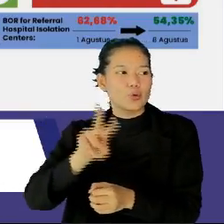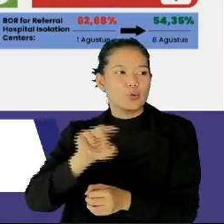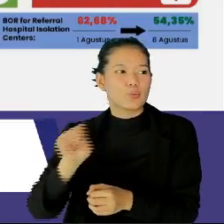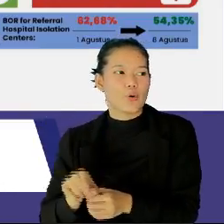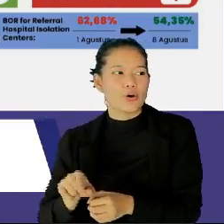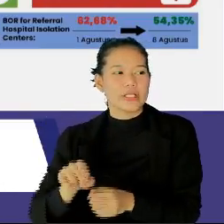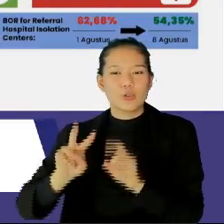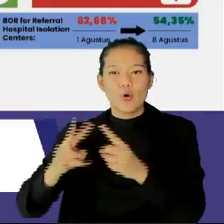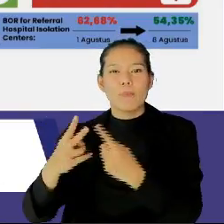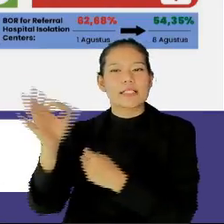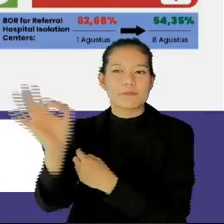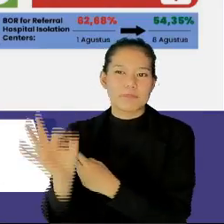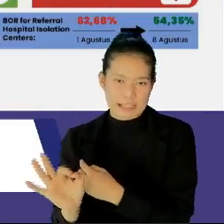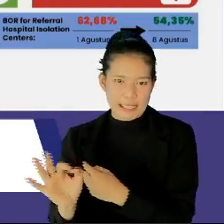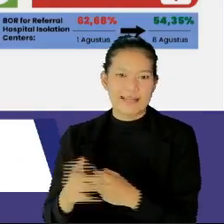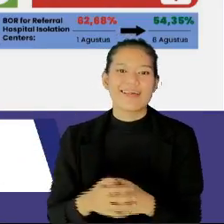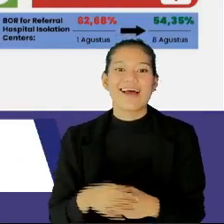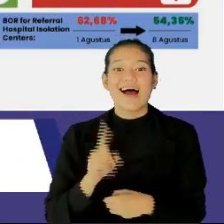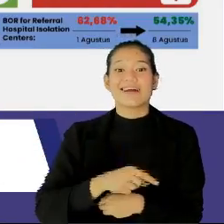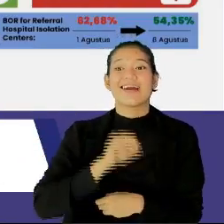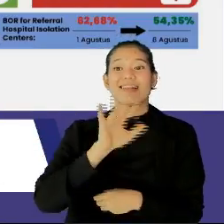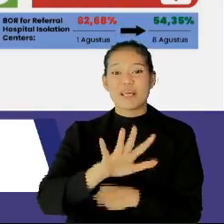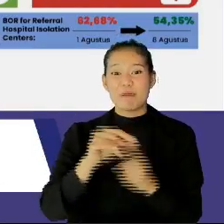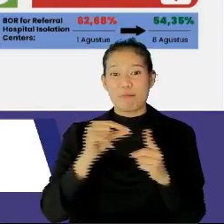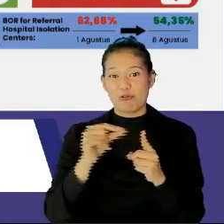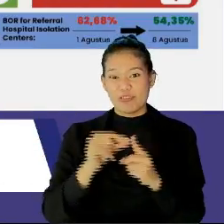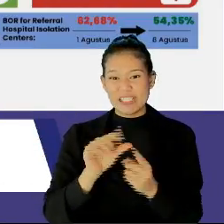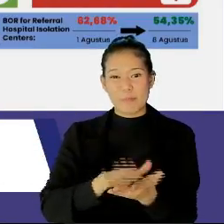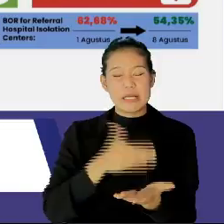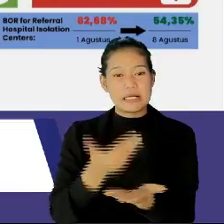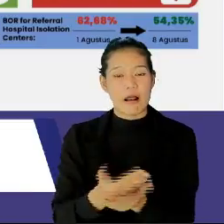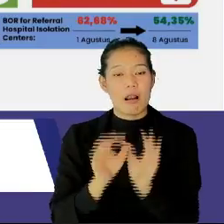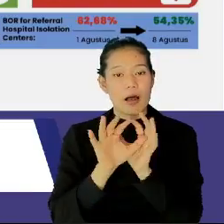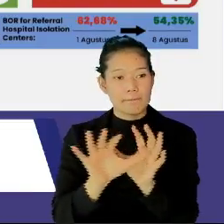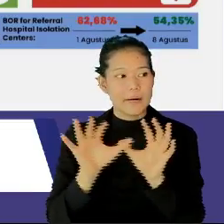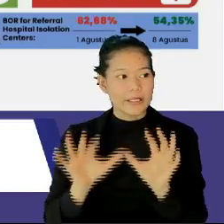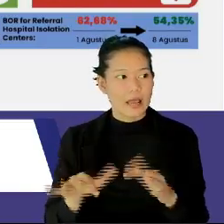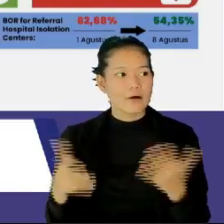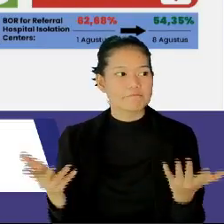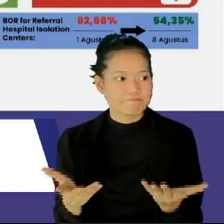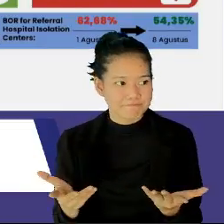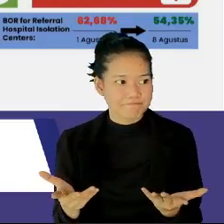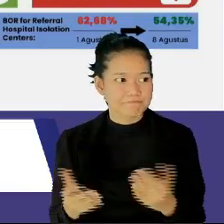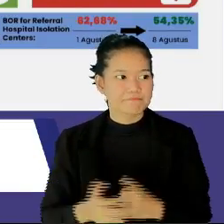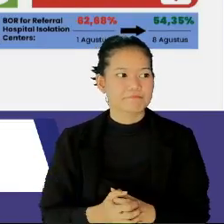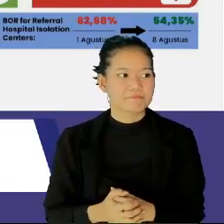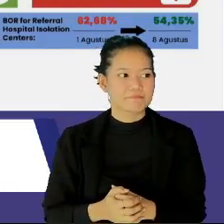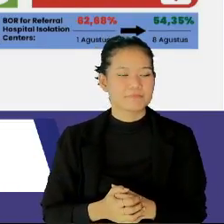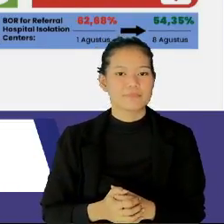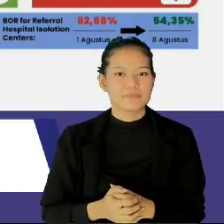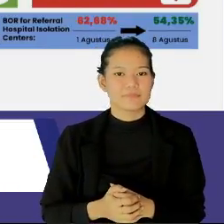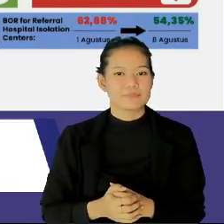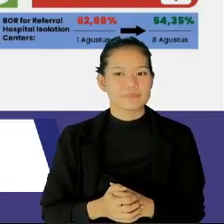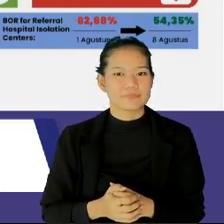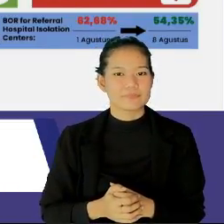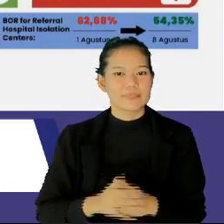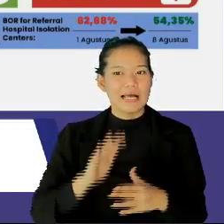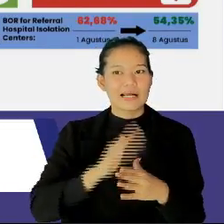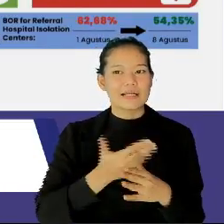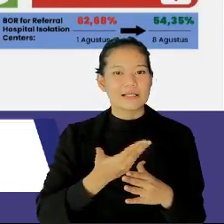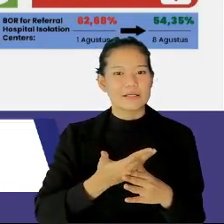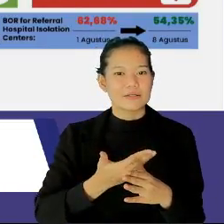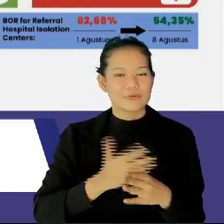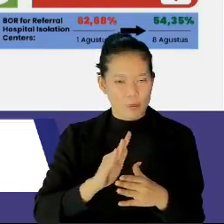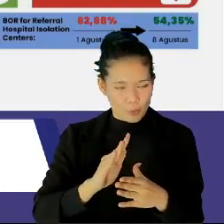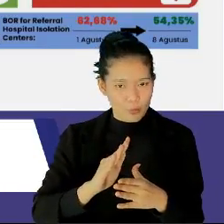2.12%. And the 5 provinces that contributed to the highest weekly increase in death are Riau, and then